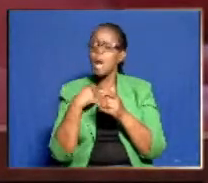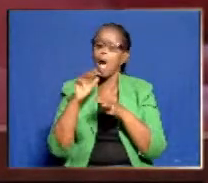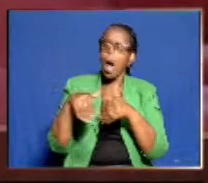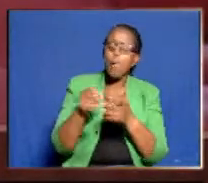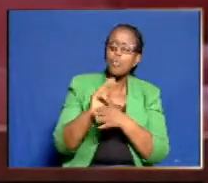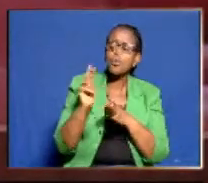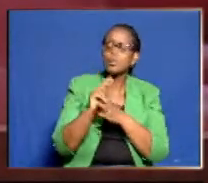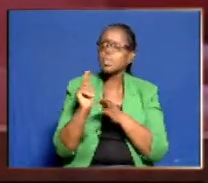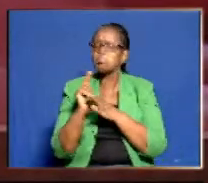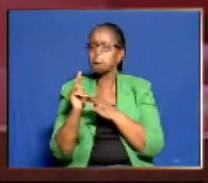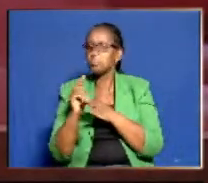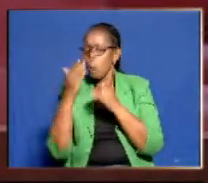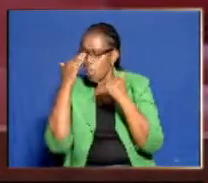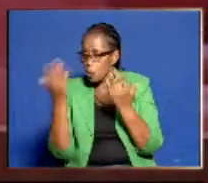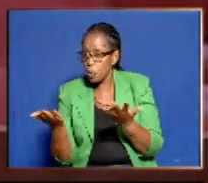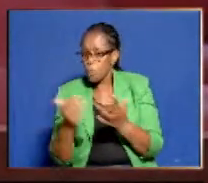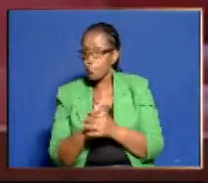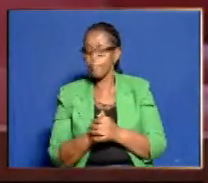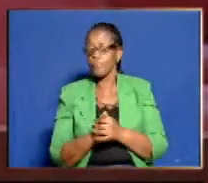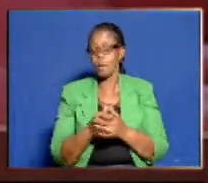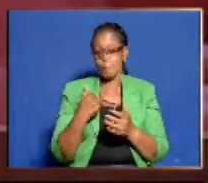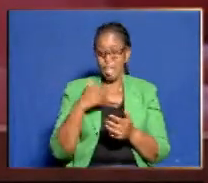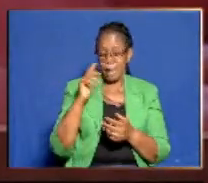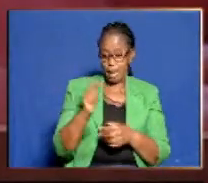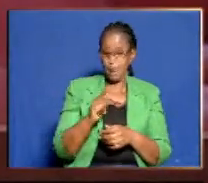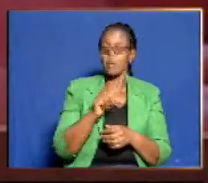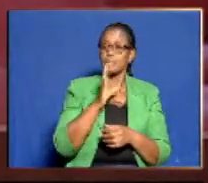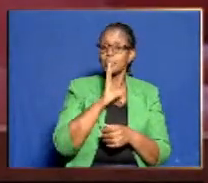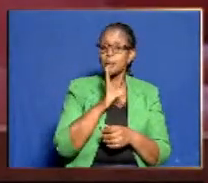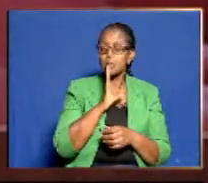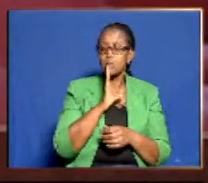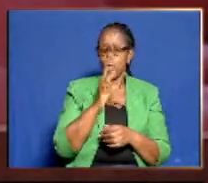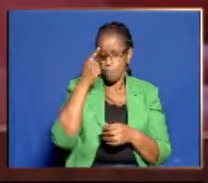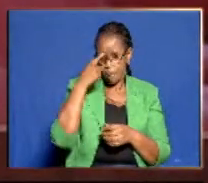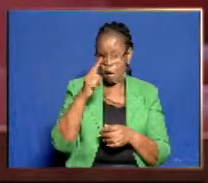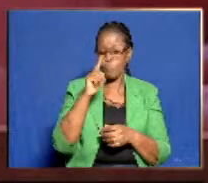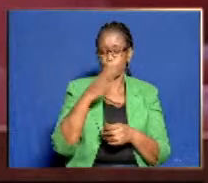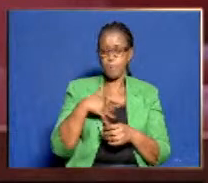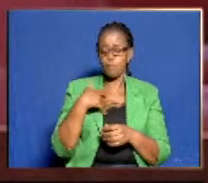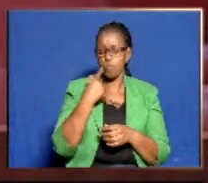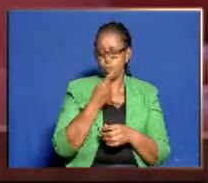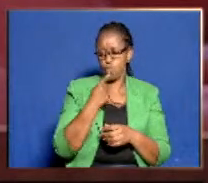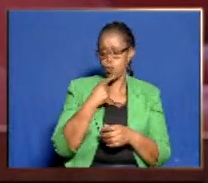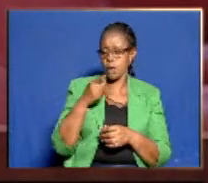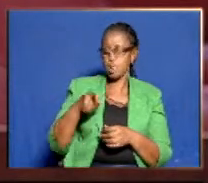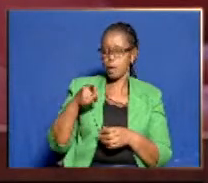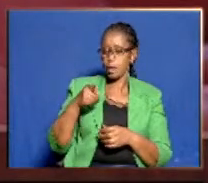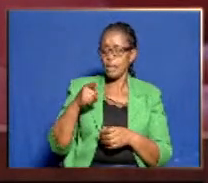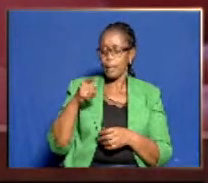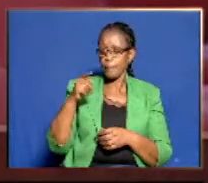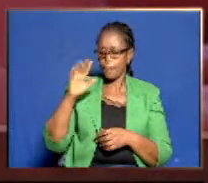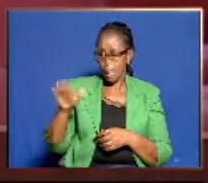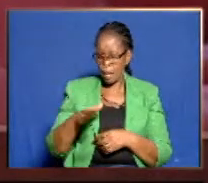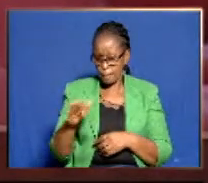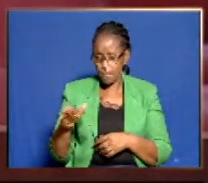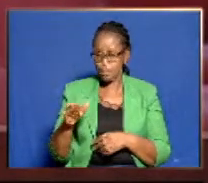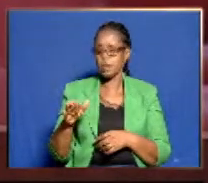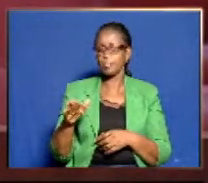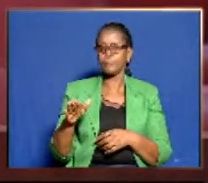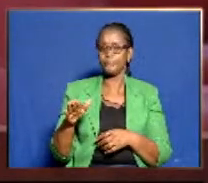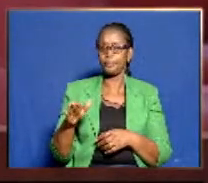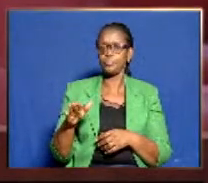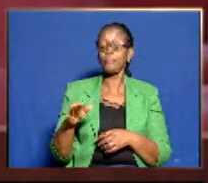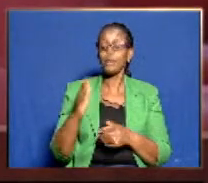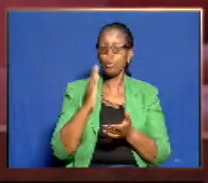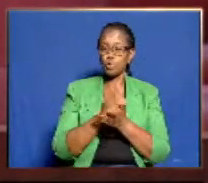the installations, I can attest on behalf of the colleagues in Parliament and the Kenyans that for sure the Kenya Army